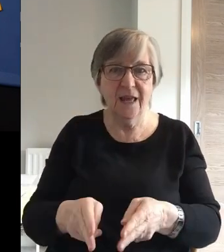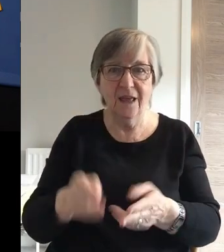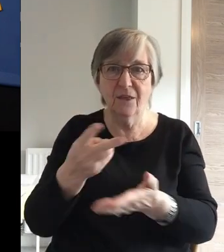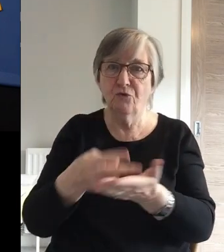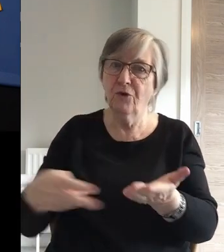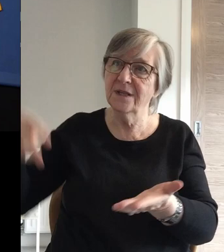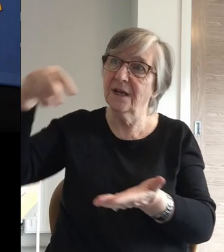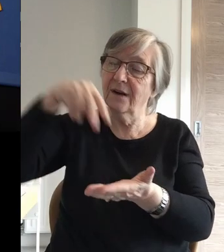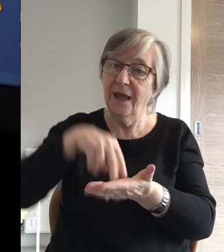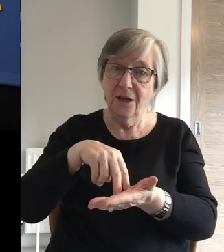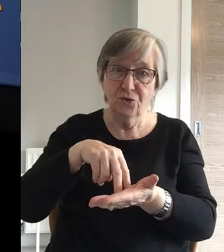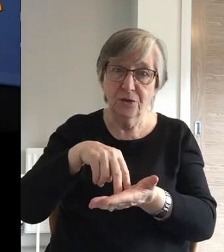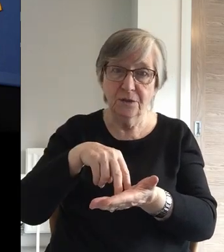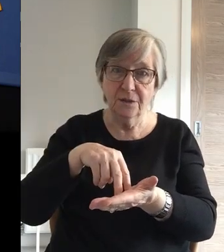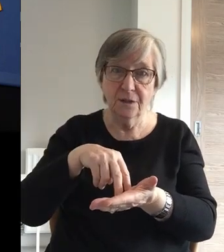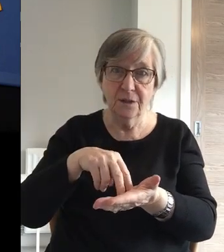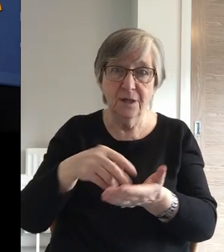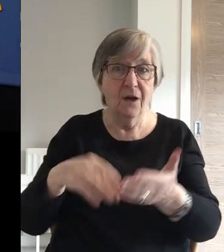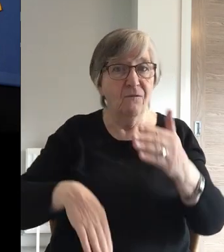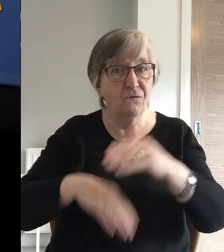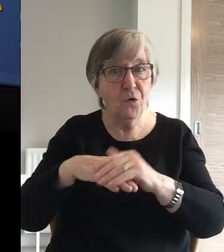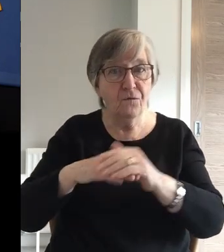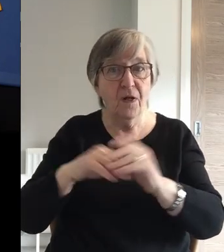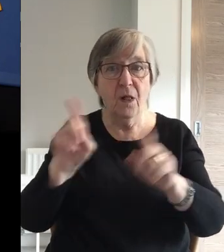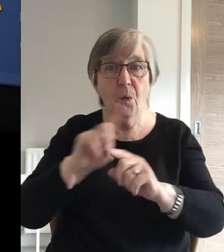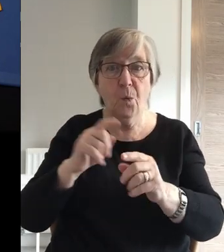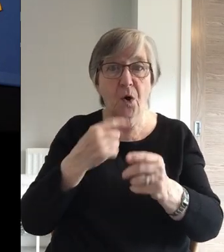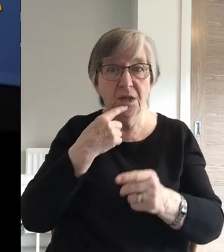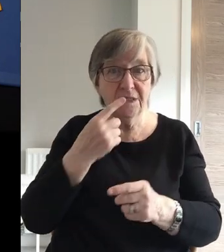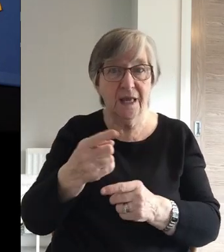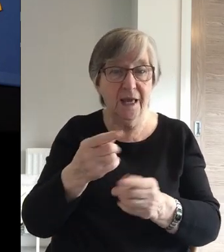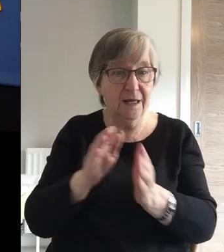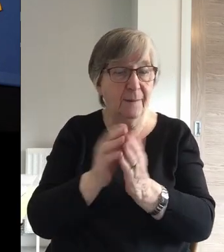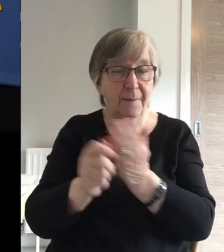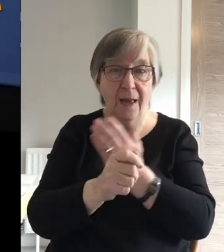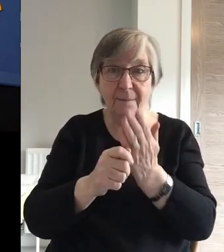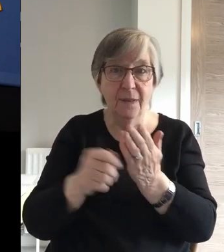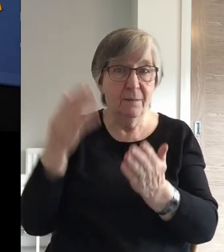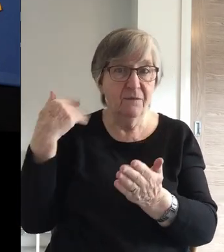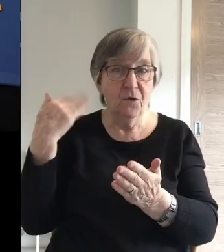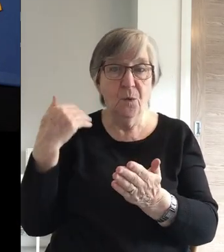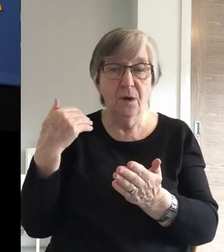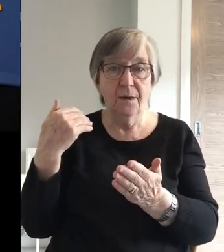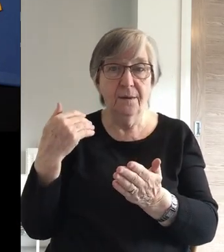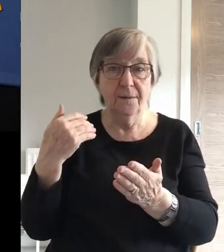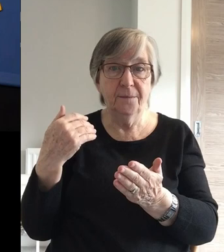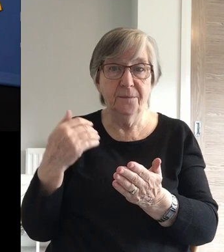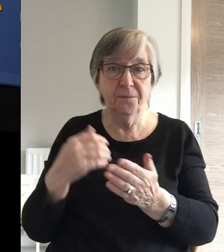were a fulfillment of what had been promised, a fulfillment of what the scriptures had said about him.